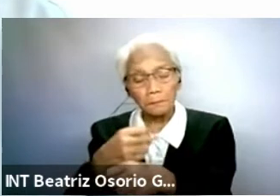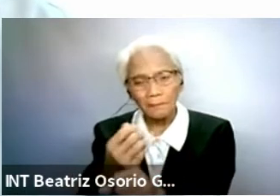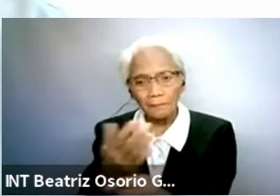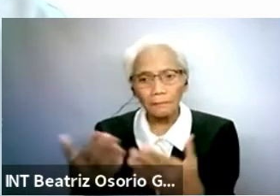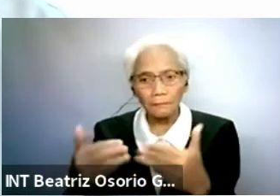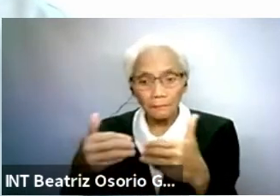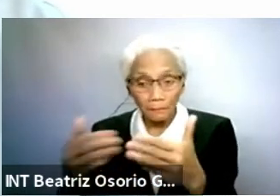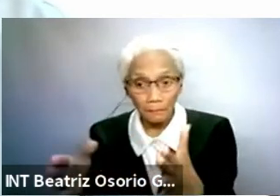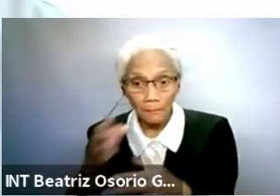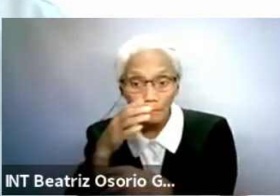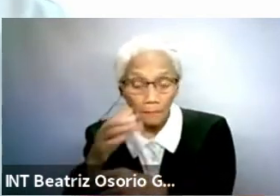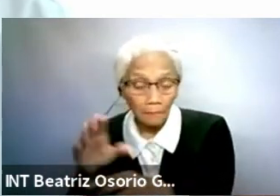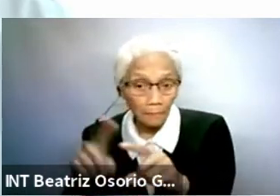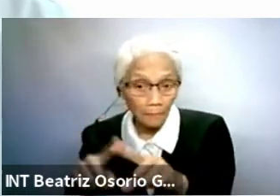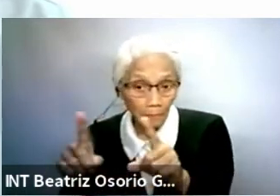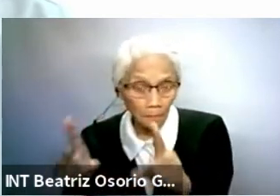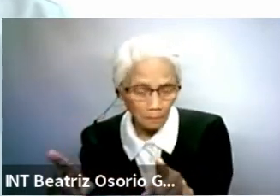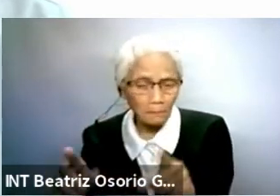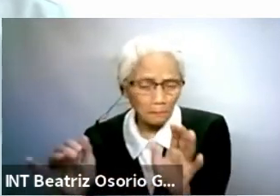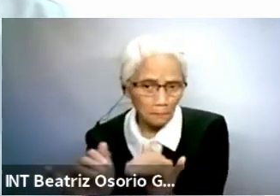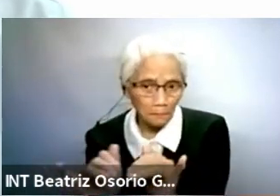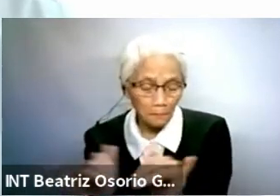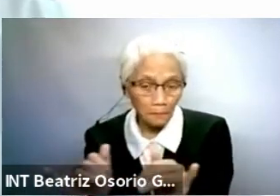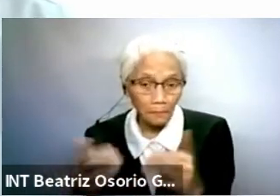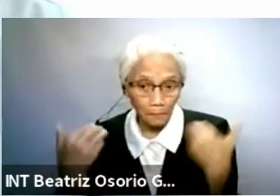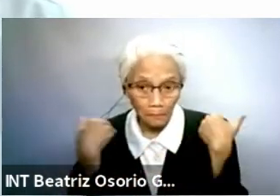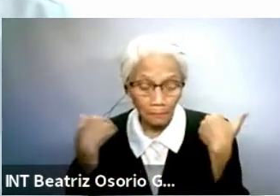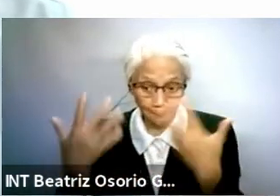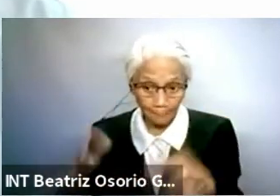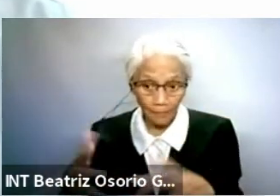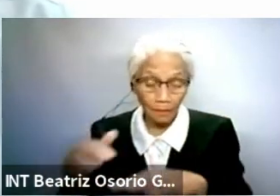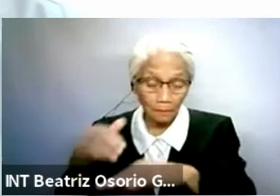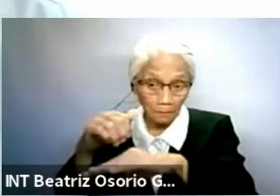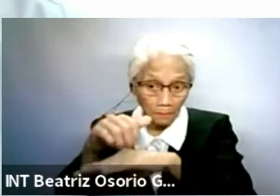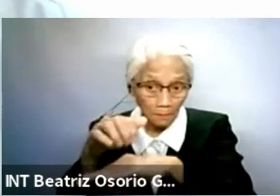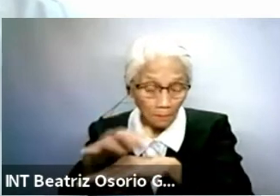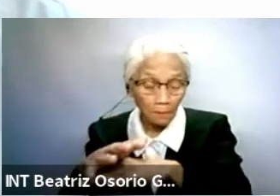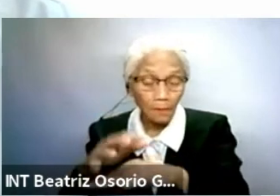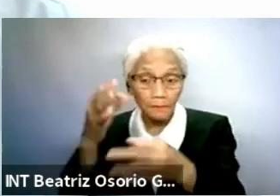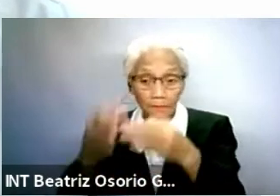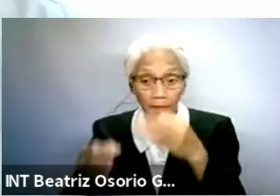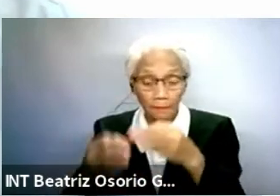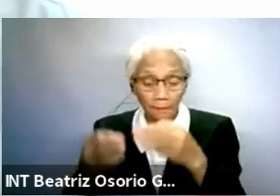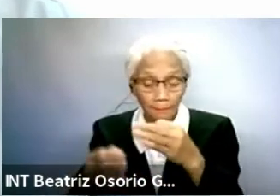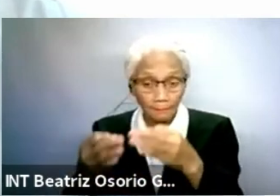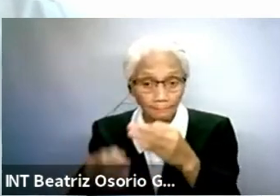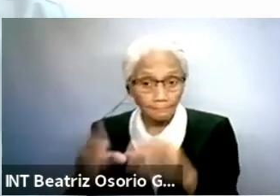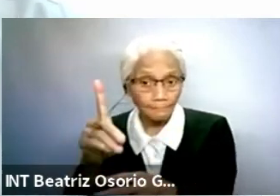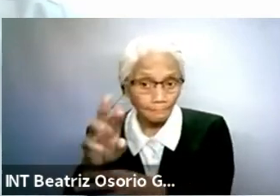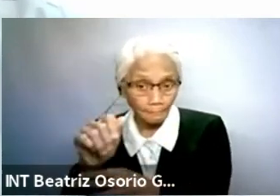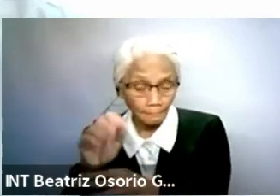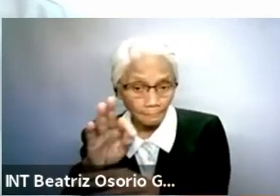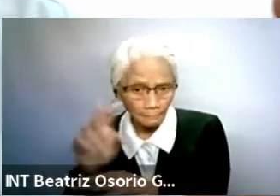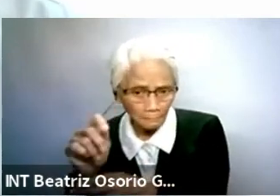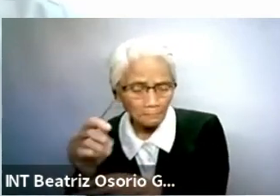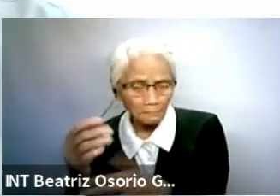a crucial step is that we also send out the draft or the final draft of the general comment to states